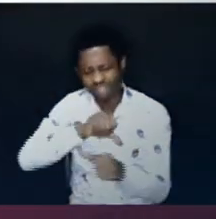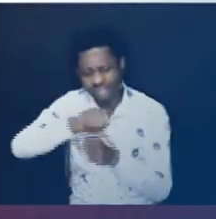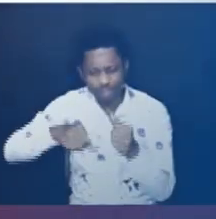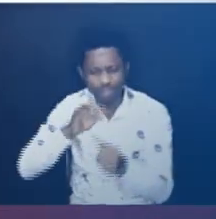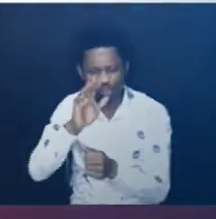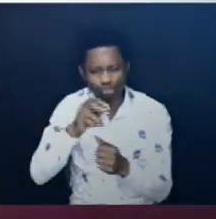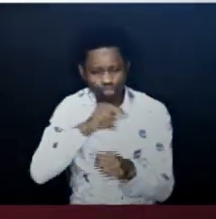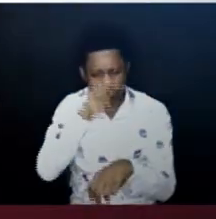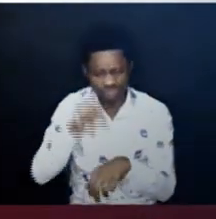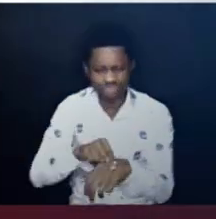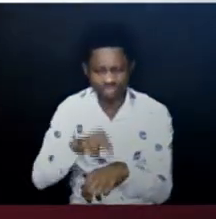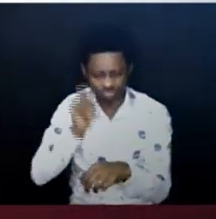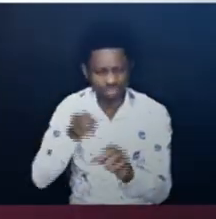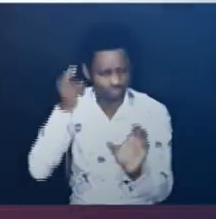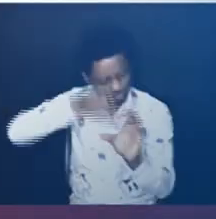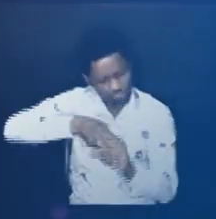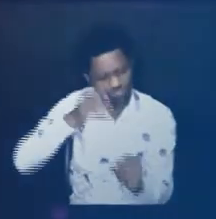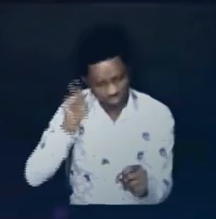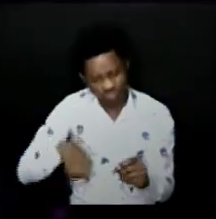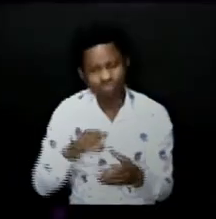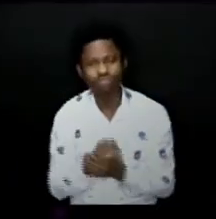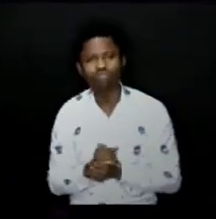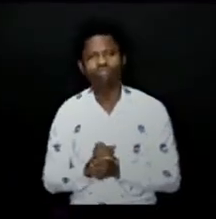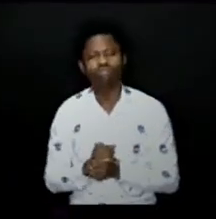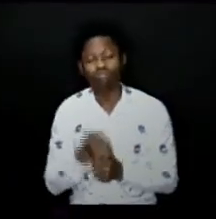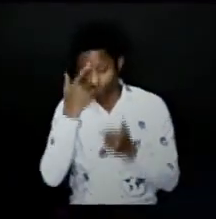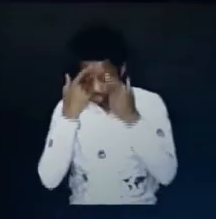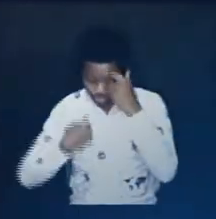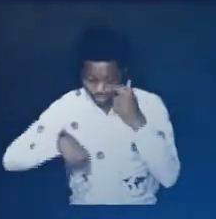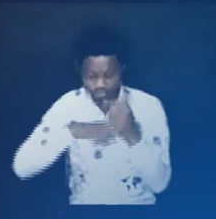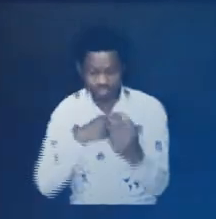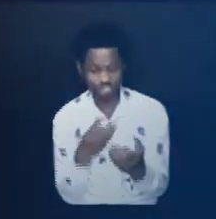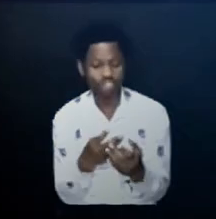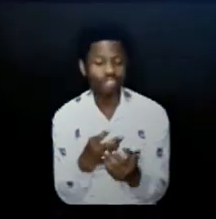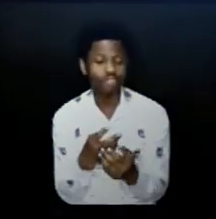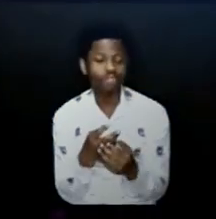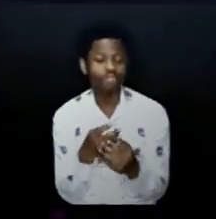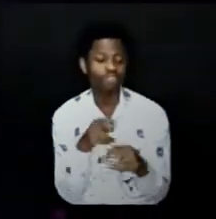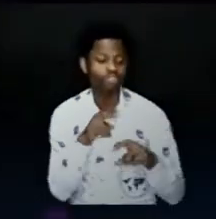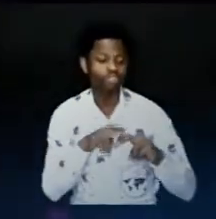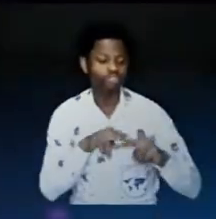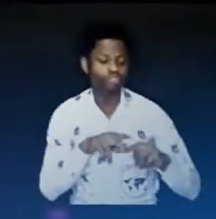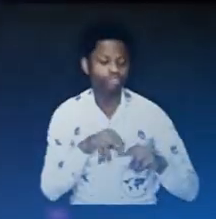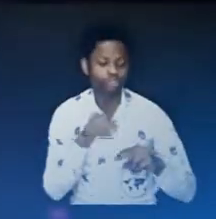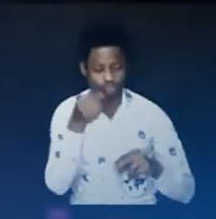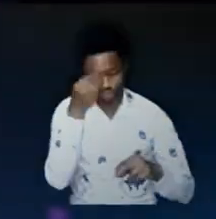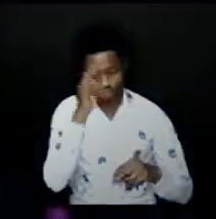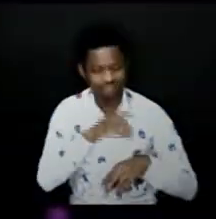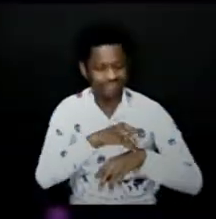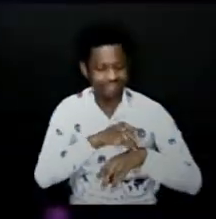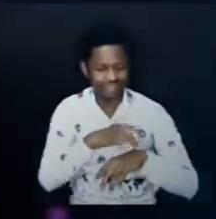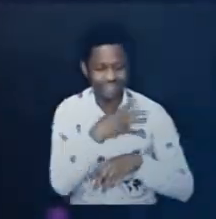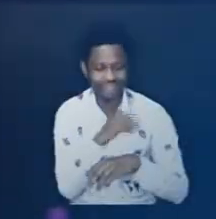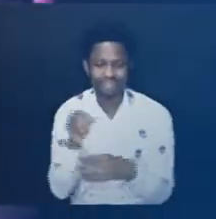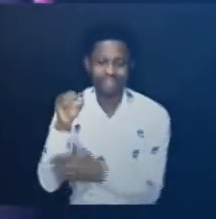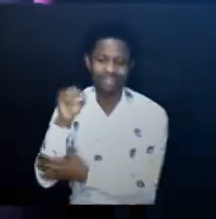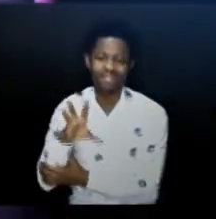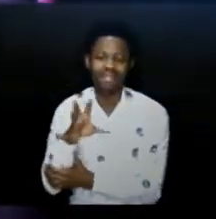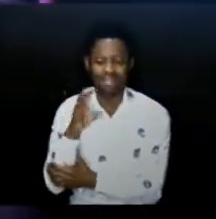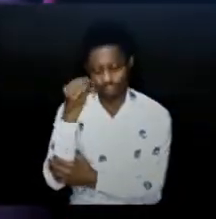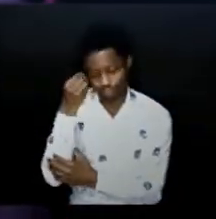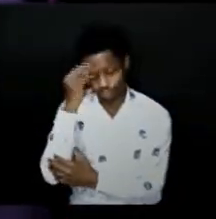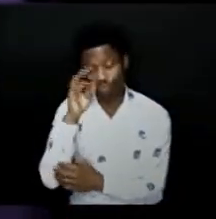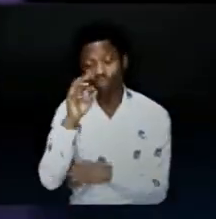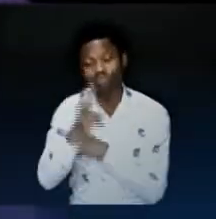are the salt of the earth and the light of the world.